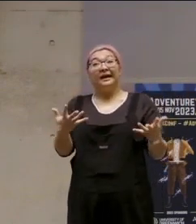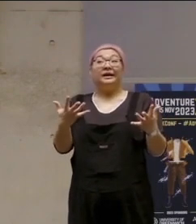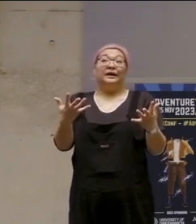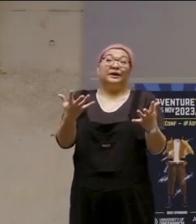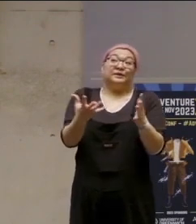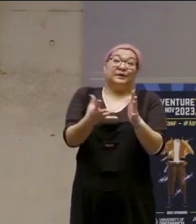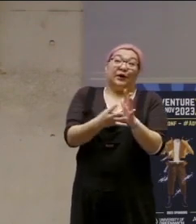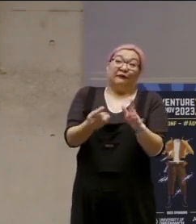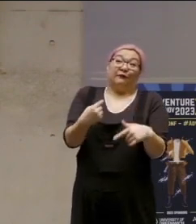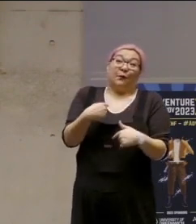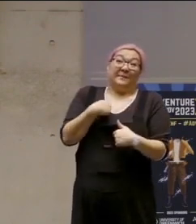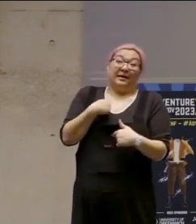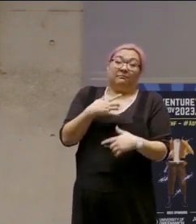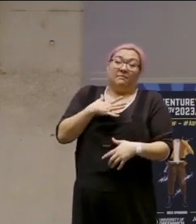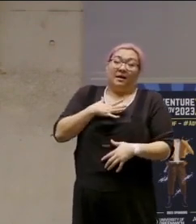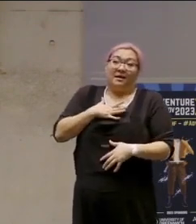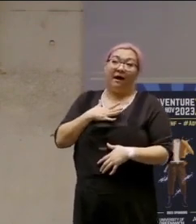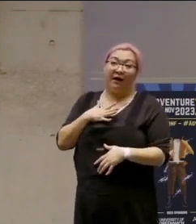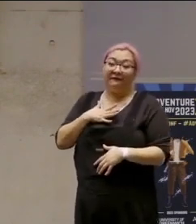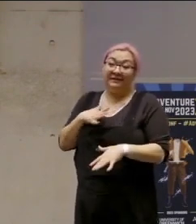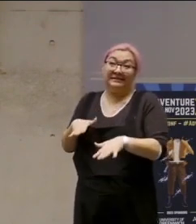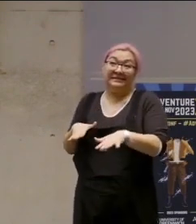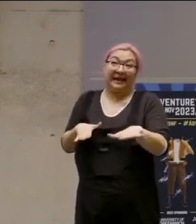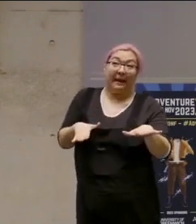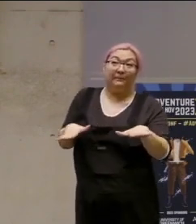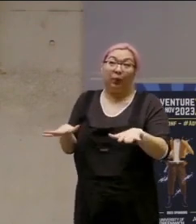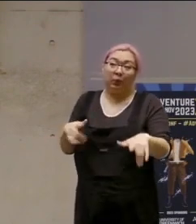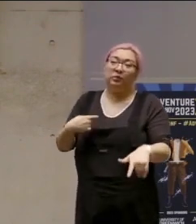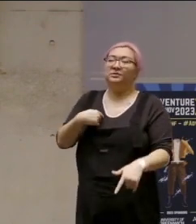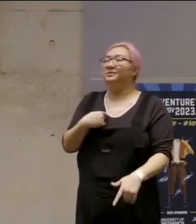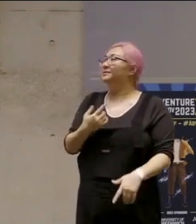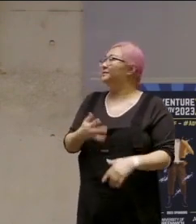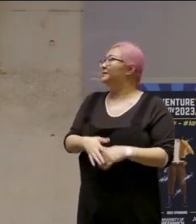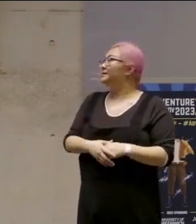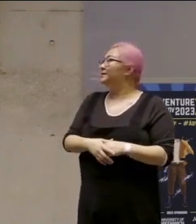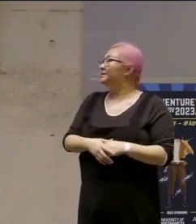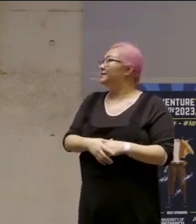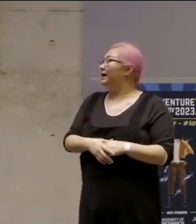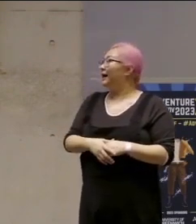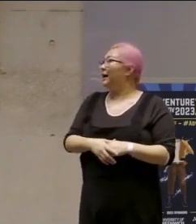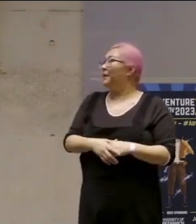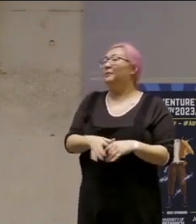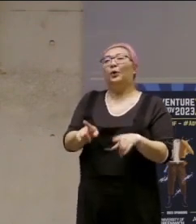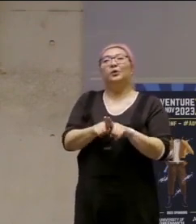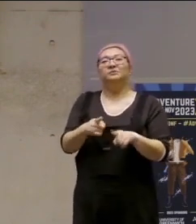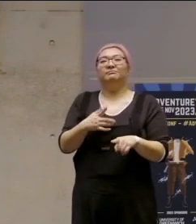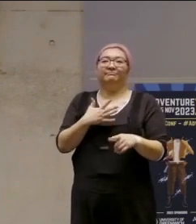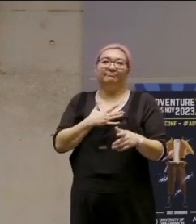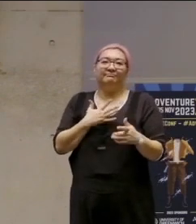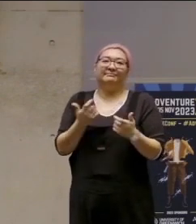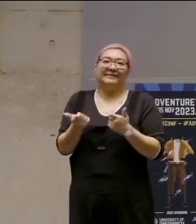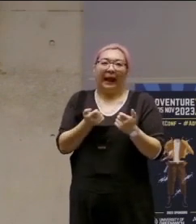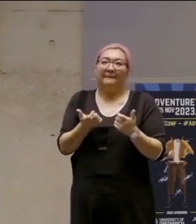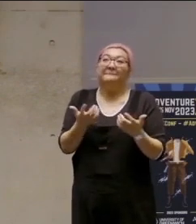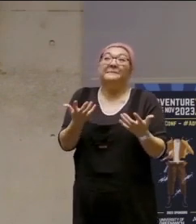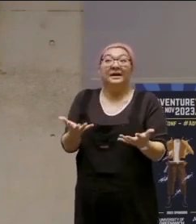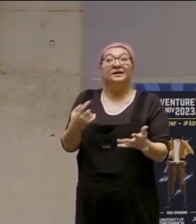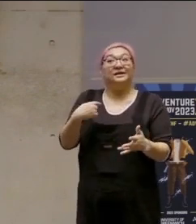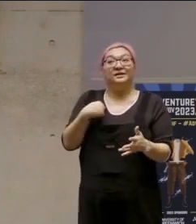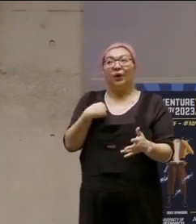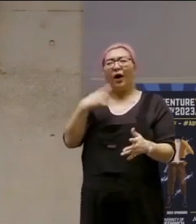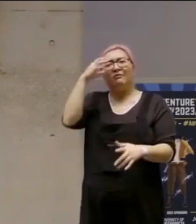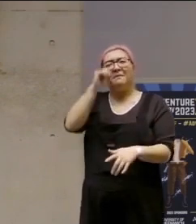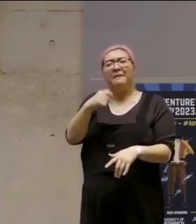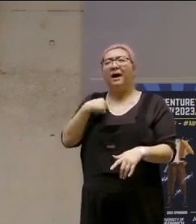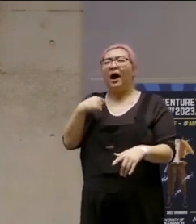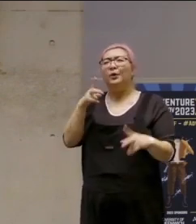called Sonic Riders, Tony Hawk, what have you, like pro skater. So I remember I was looking at